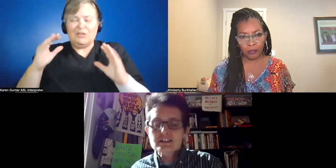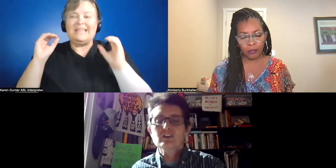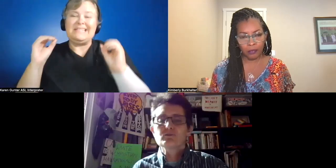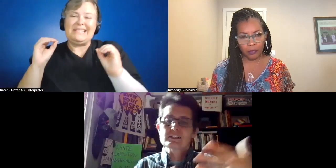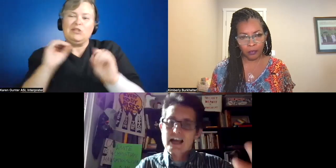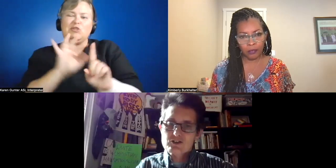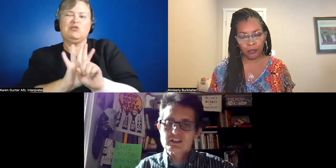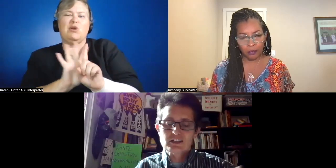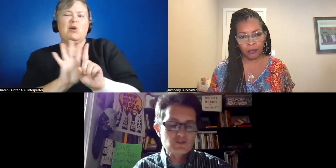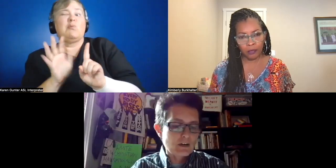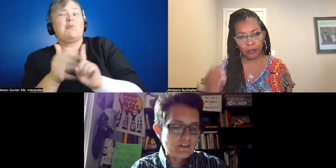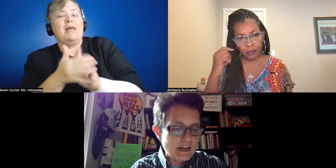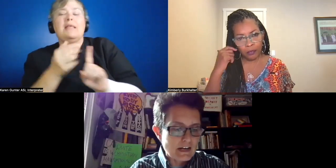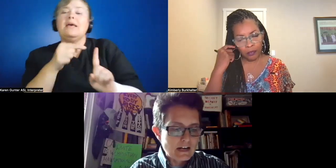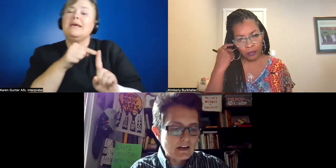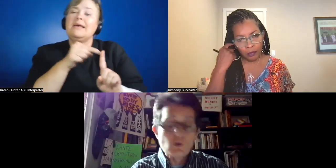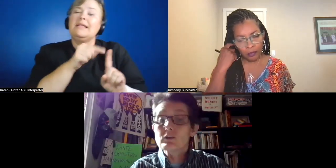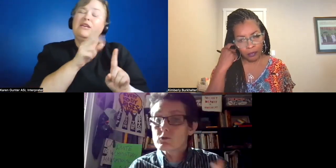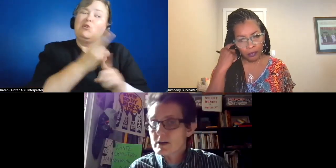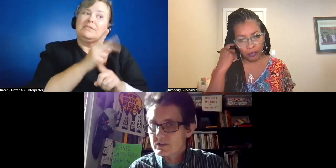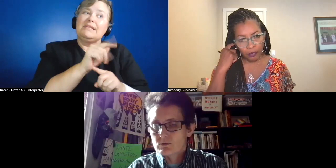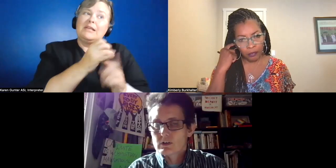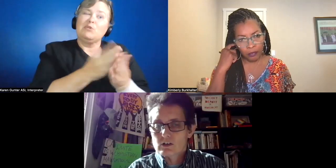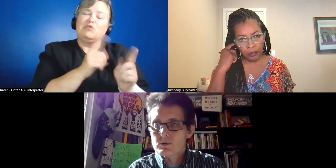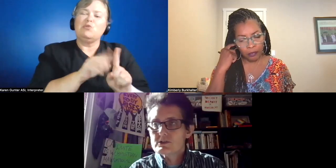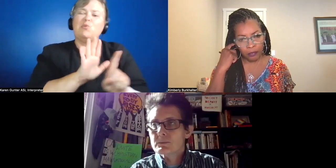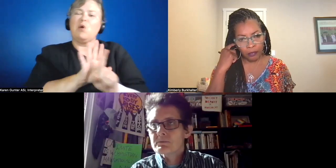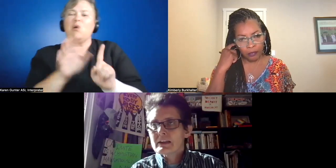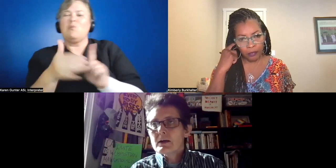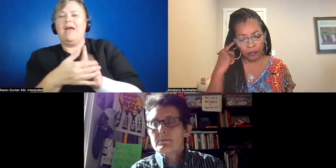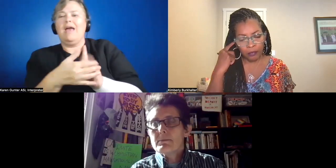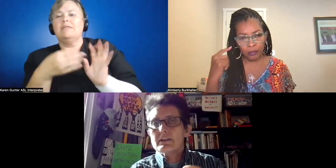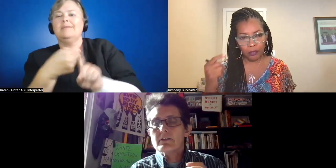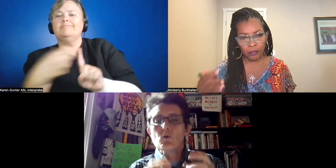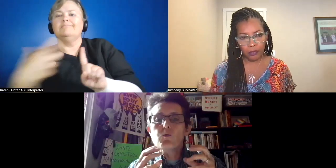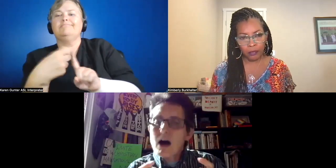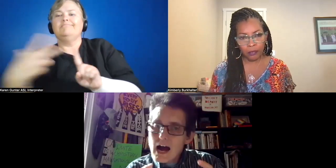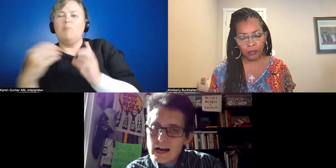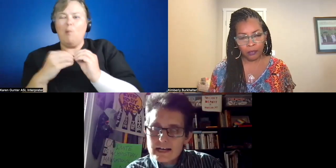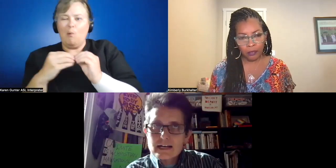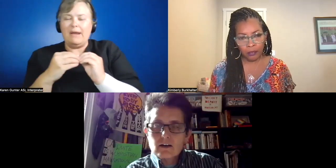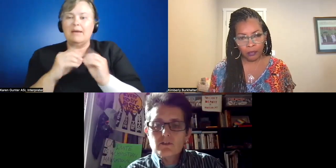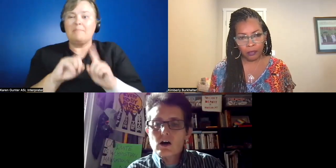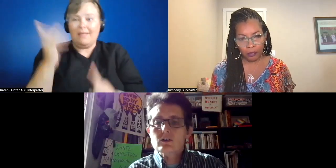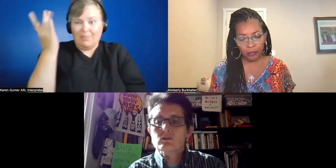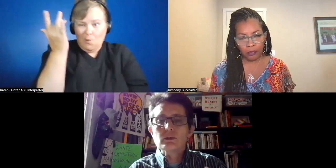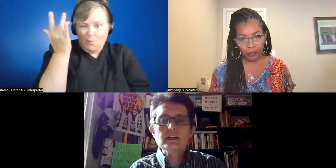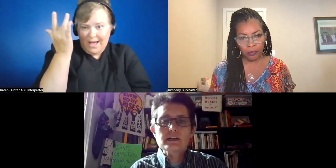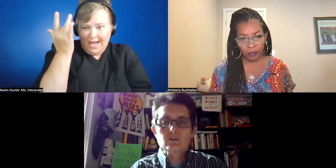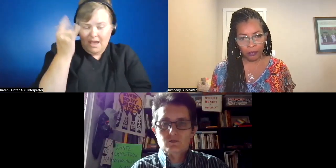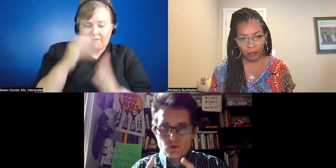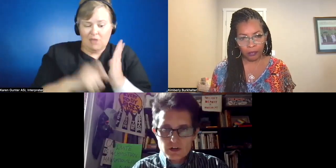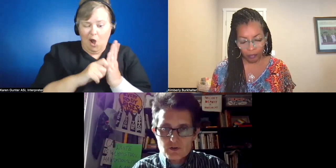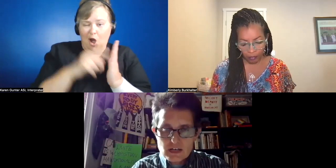they use the textbook to actually teach around that in wonderful ways that we're going to go into. But the why of the article